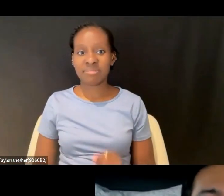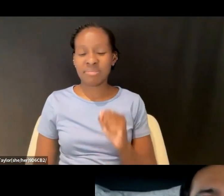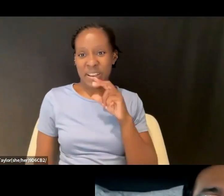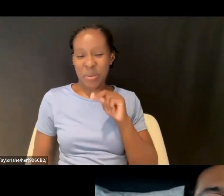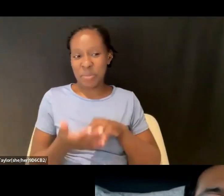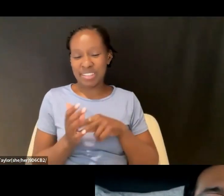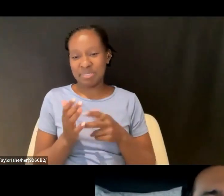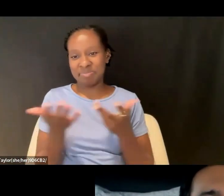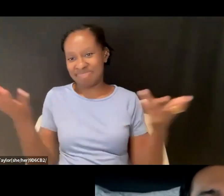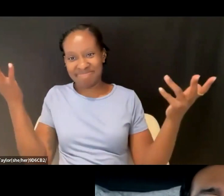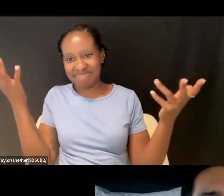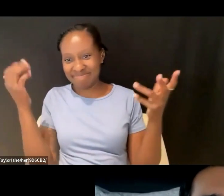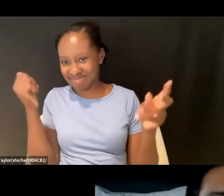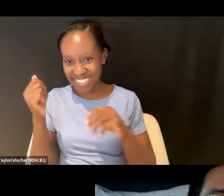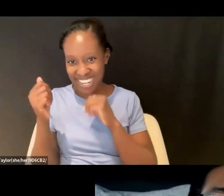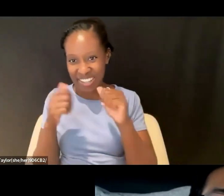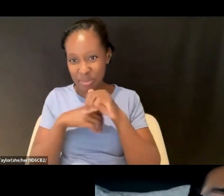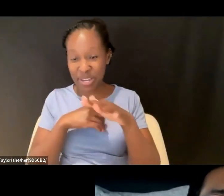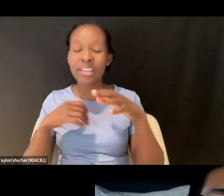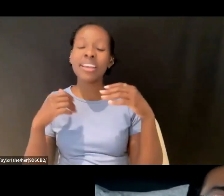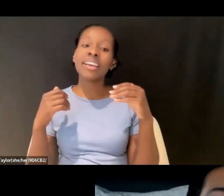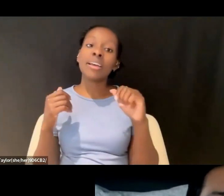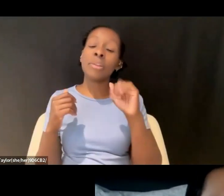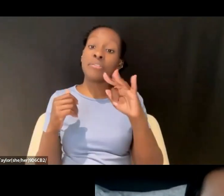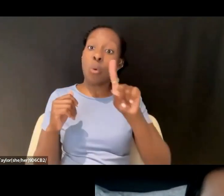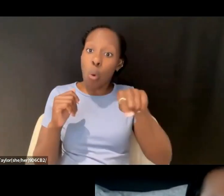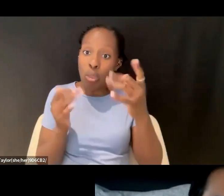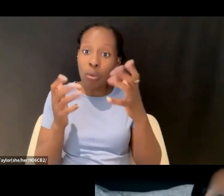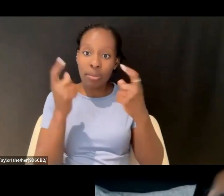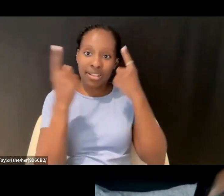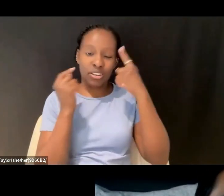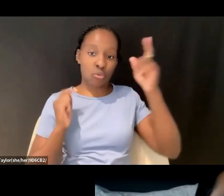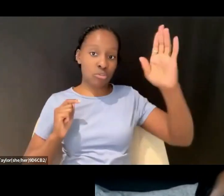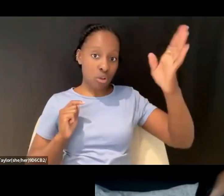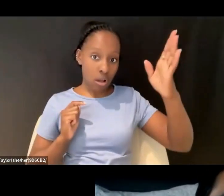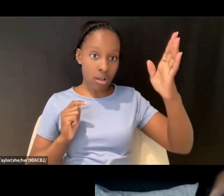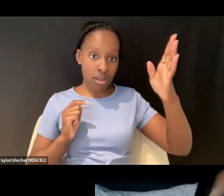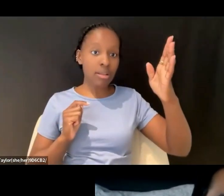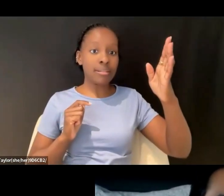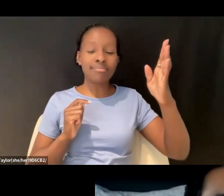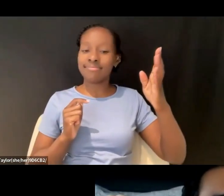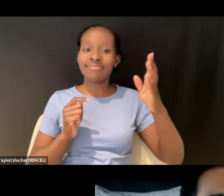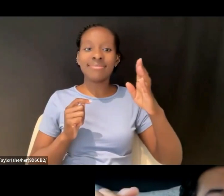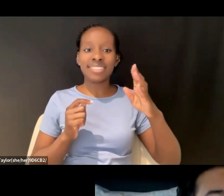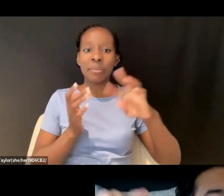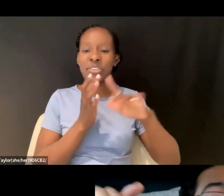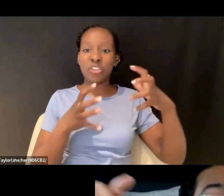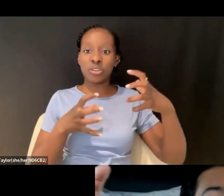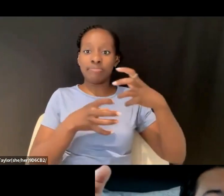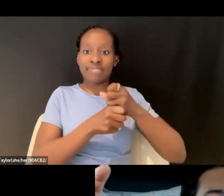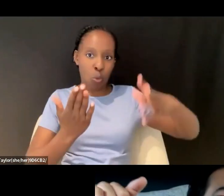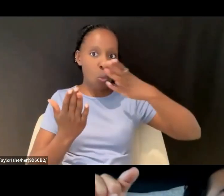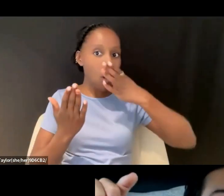presentation. But if you select that you only want to be considered for a talk, it means that your abstract needs to be reviewed